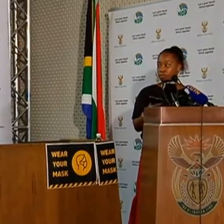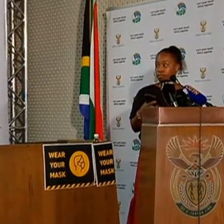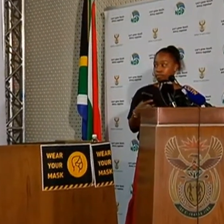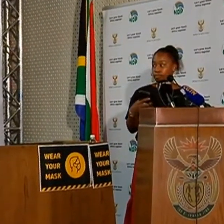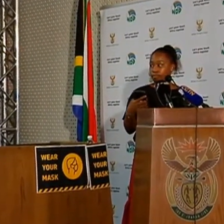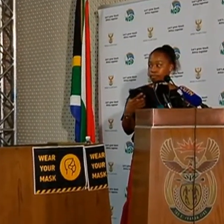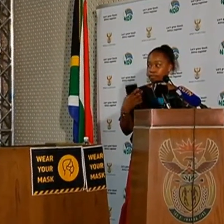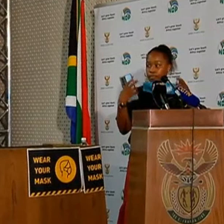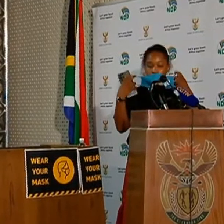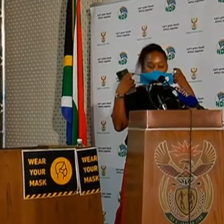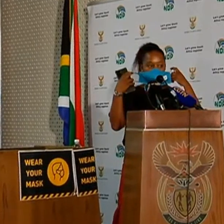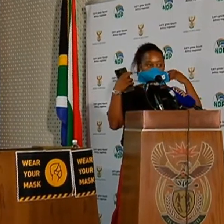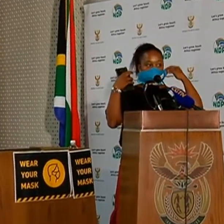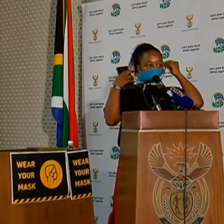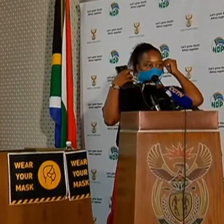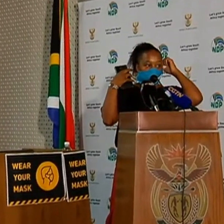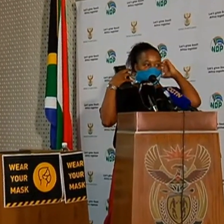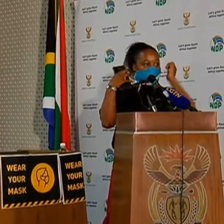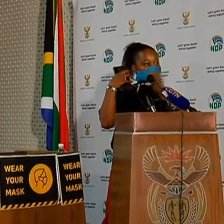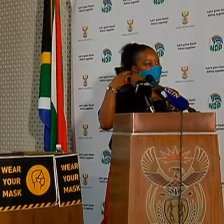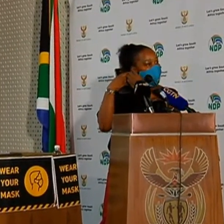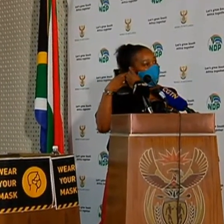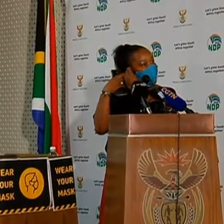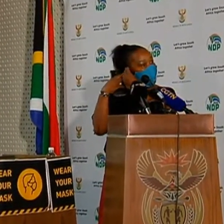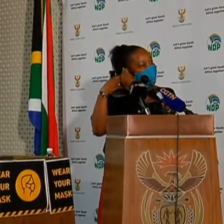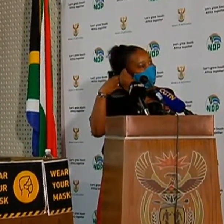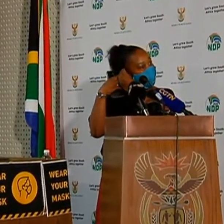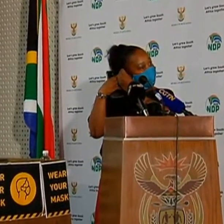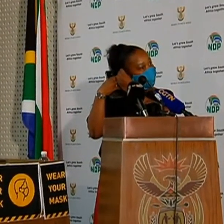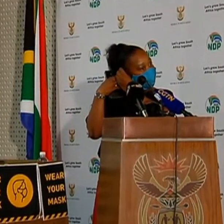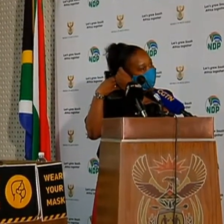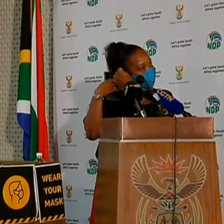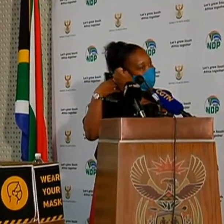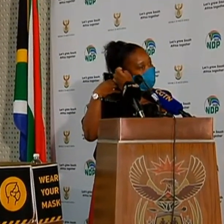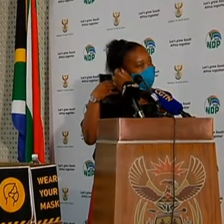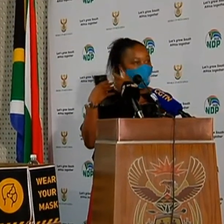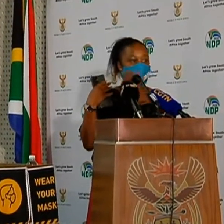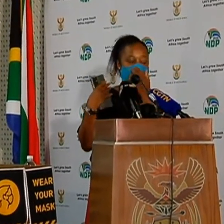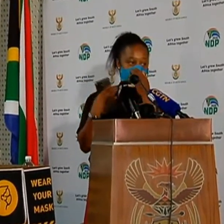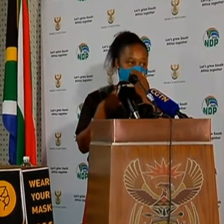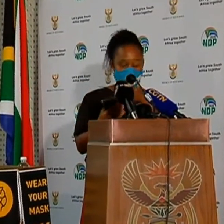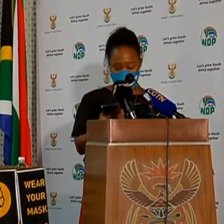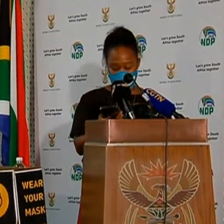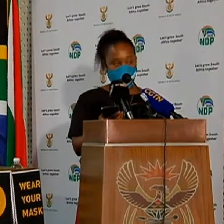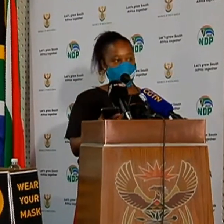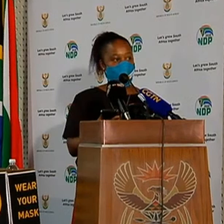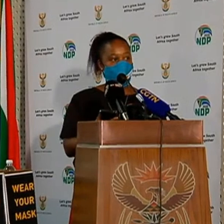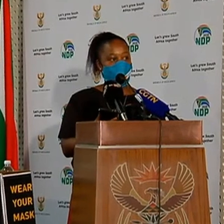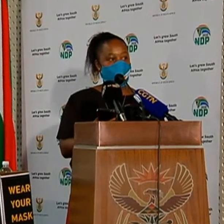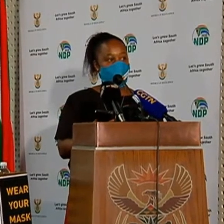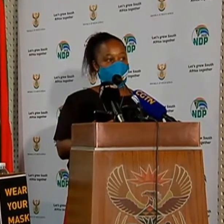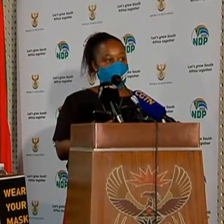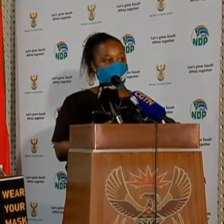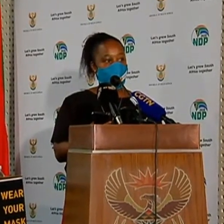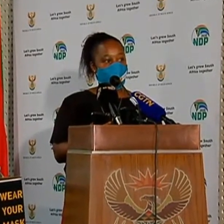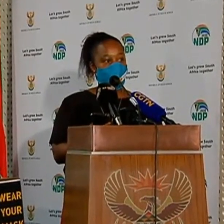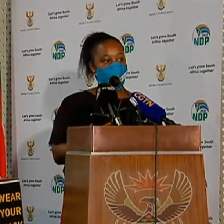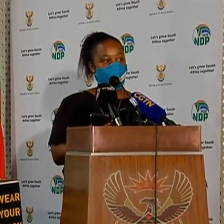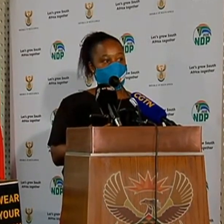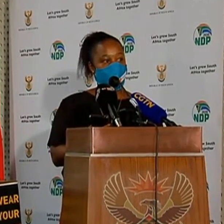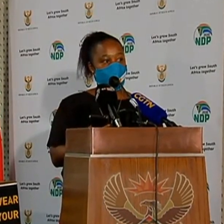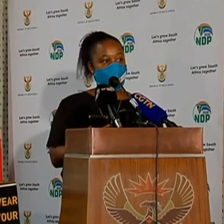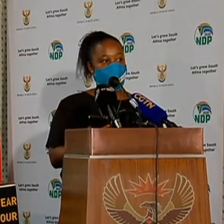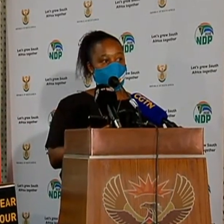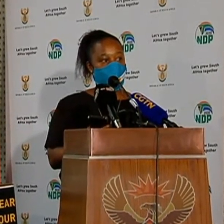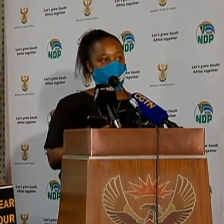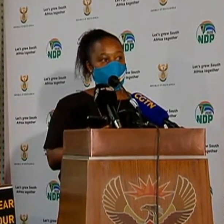pollution? And the question from Estelle from the News Market. Is the Minister satisfied that